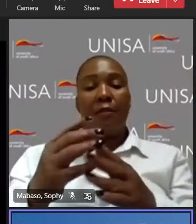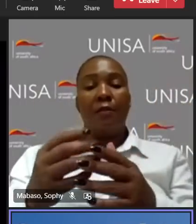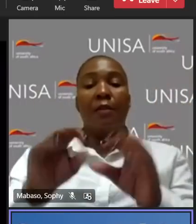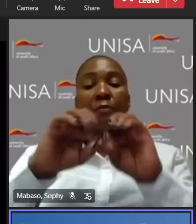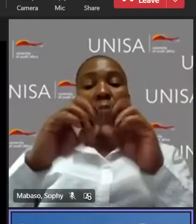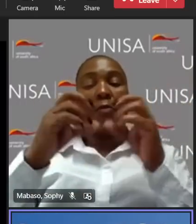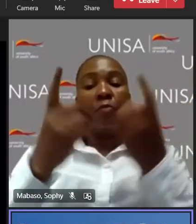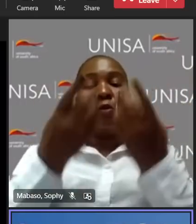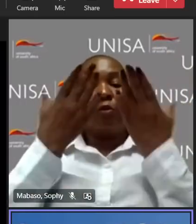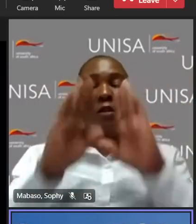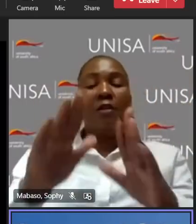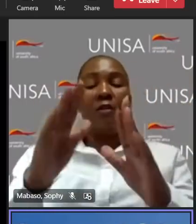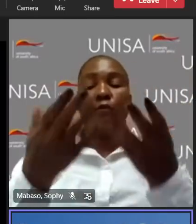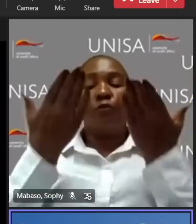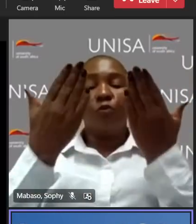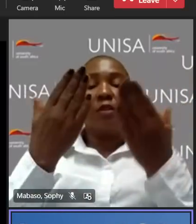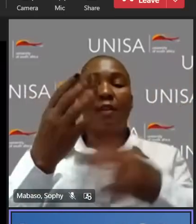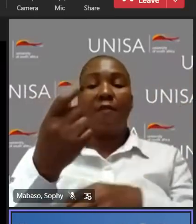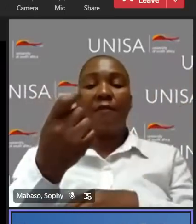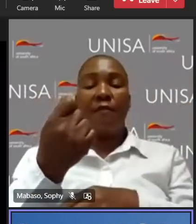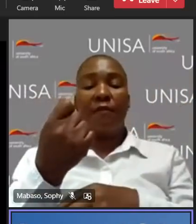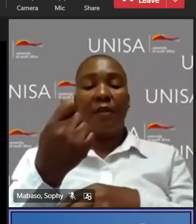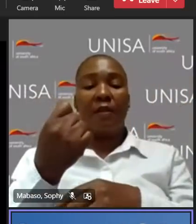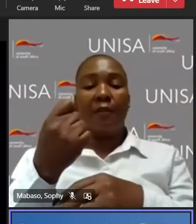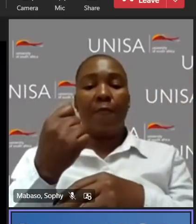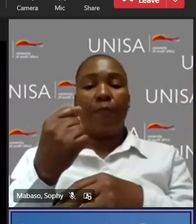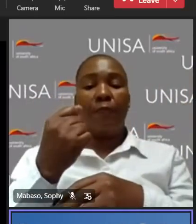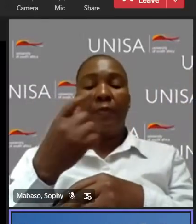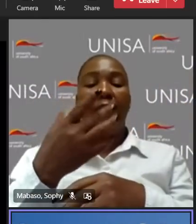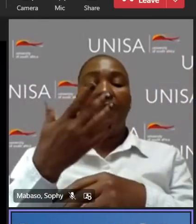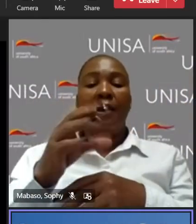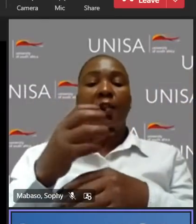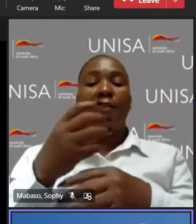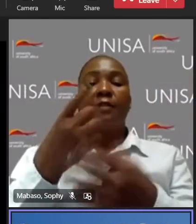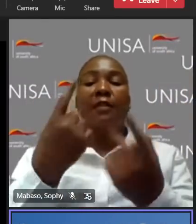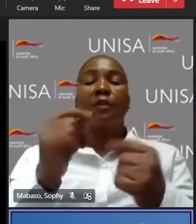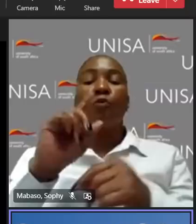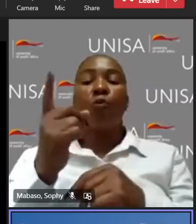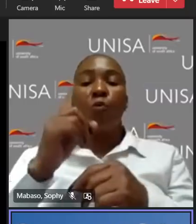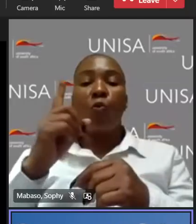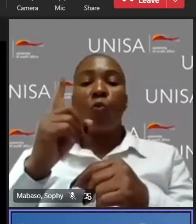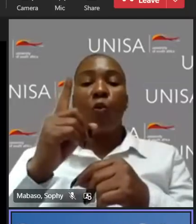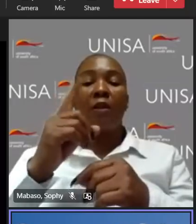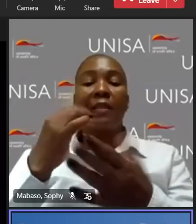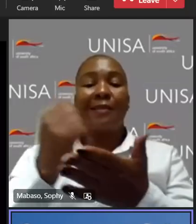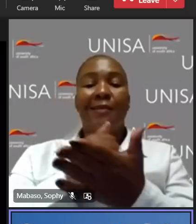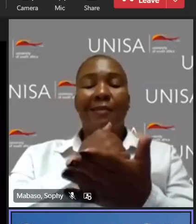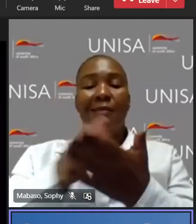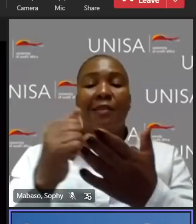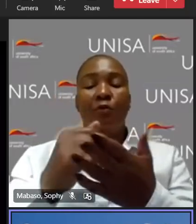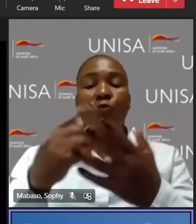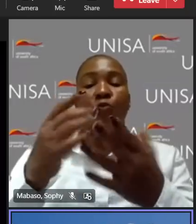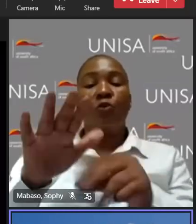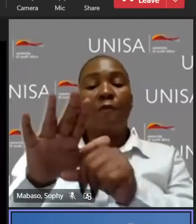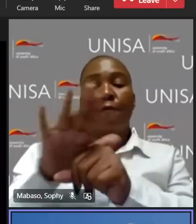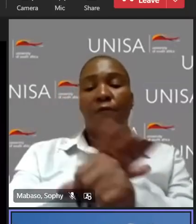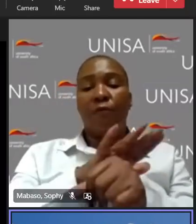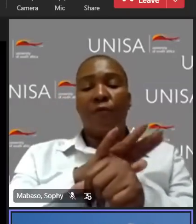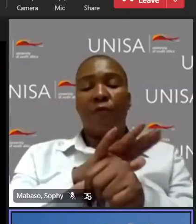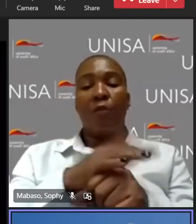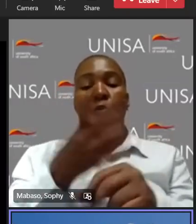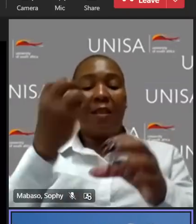does, it then activates registration of those students who are included on the list. And we